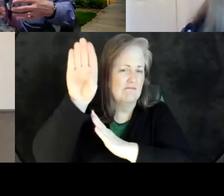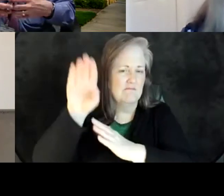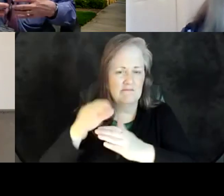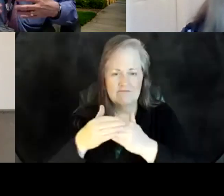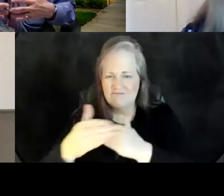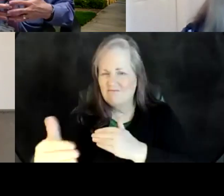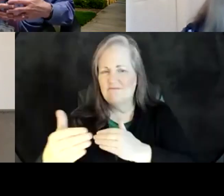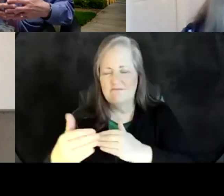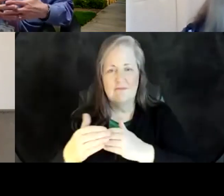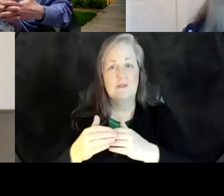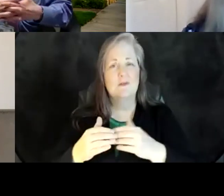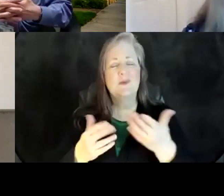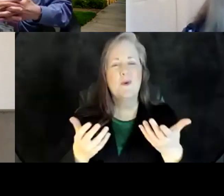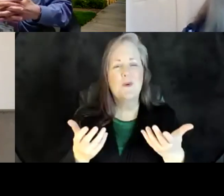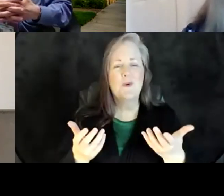not totally